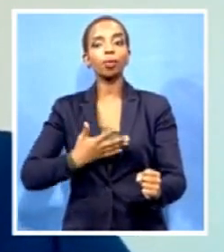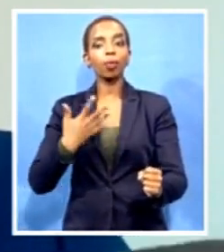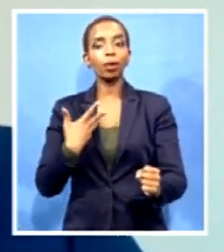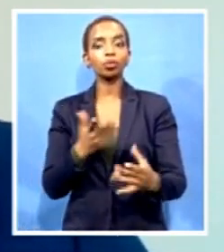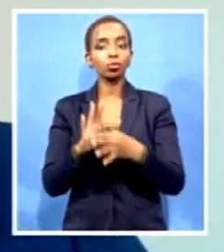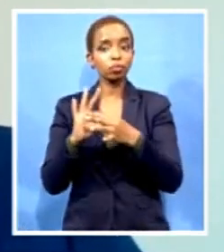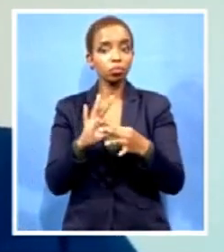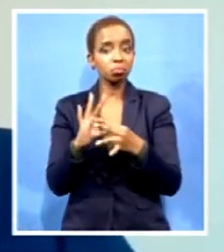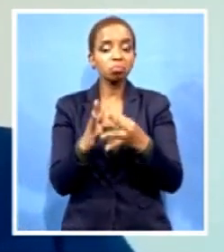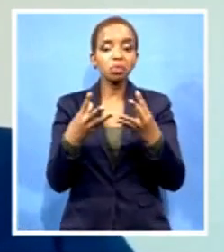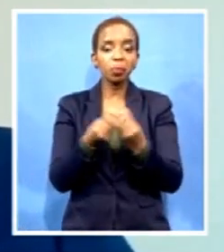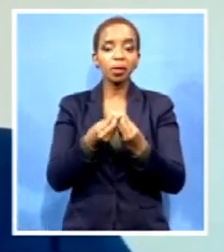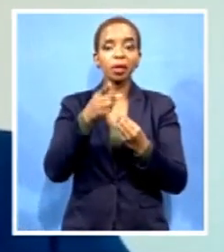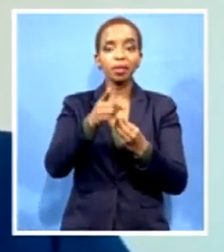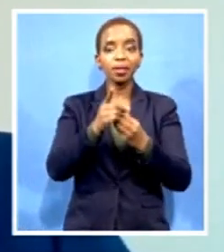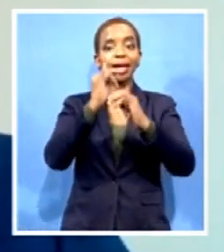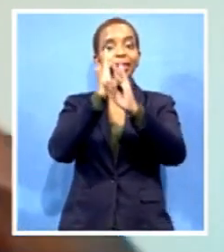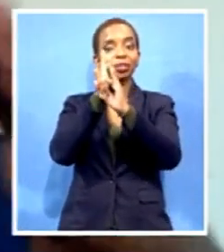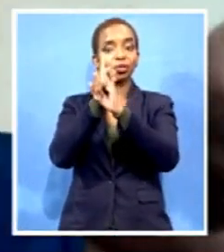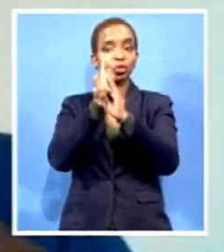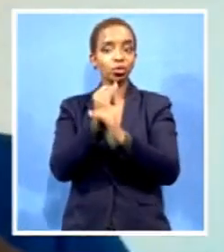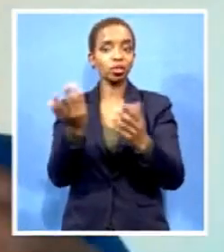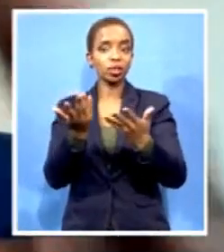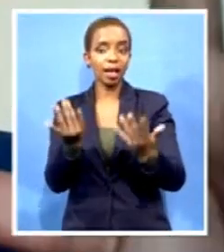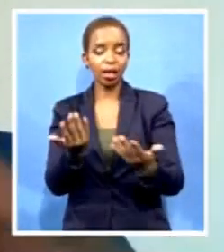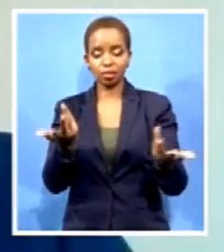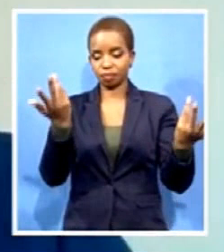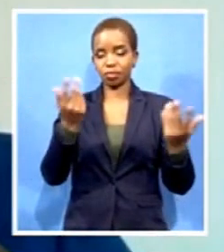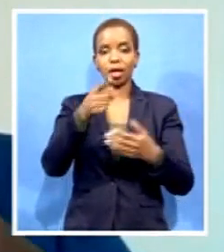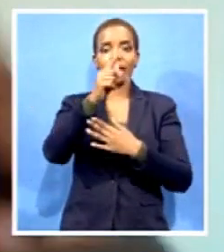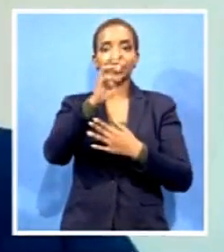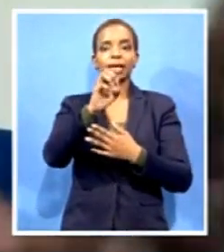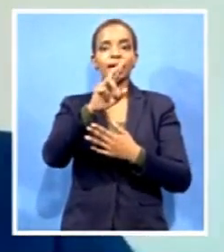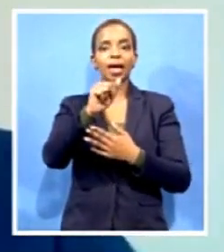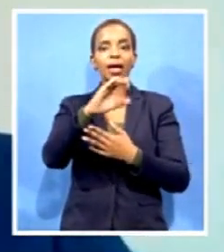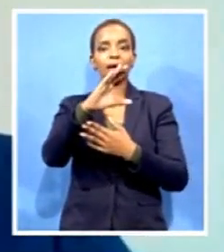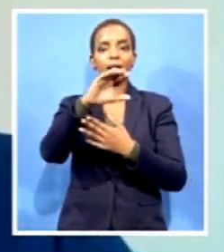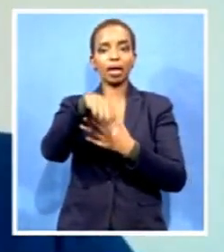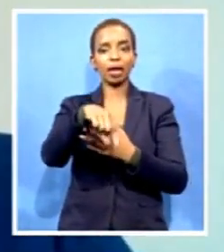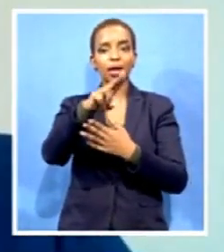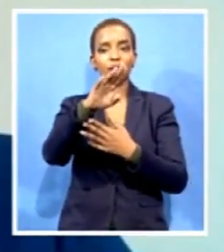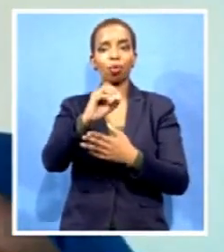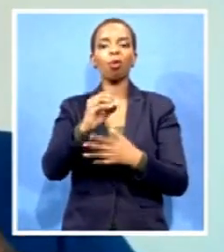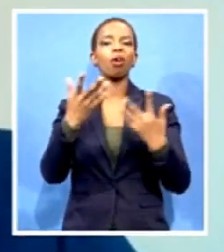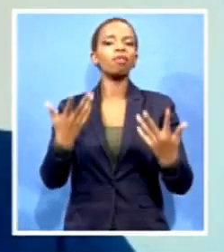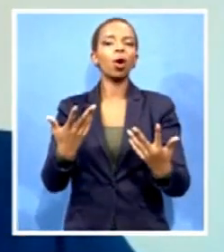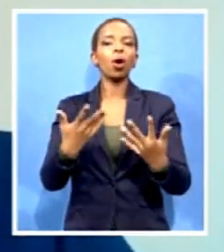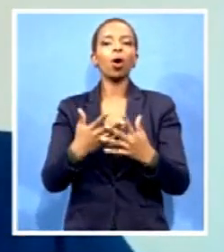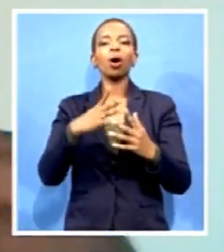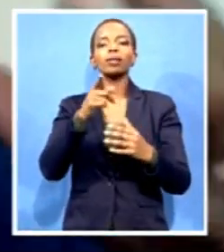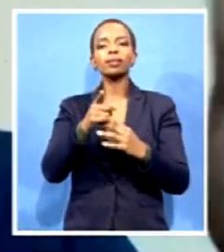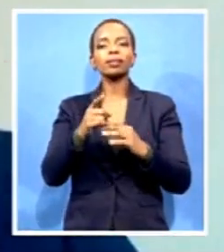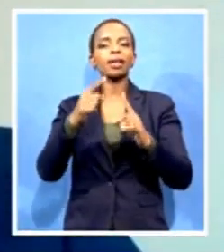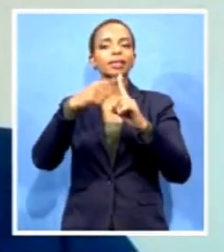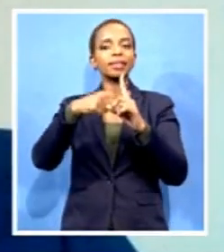like Terraco to get the links and the signals in various locations. Right. So